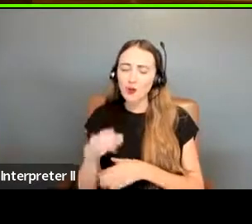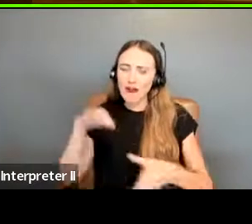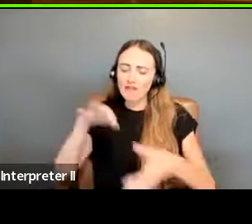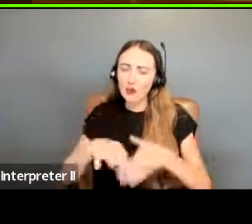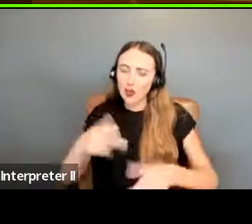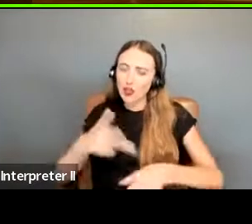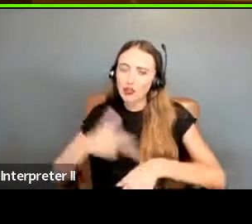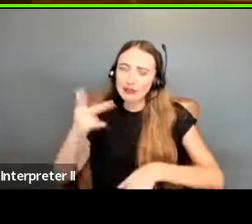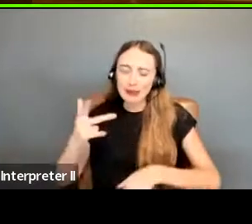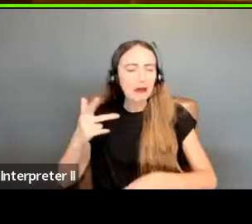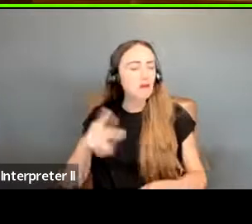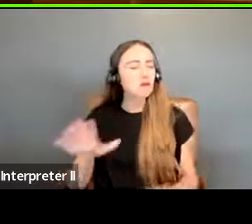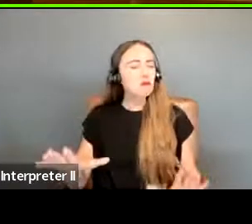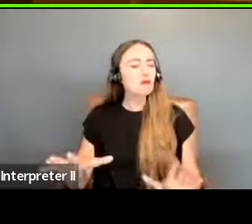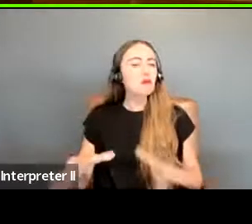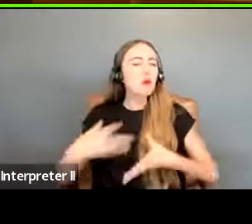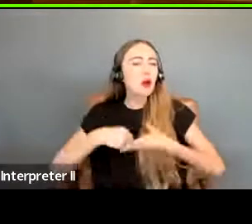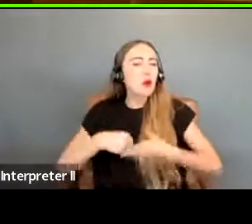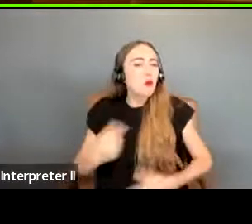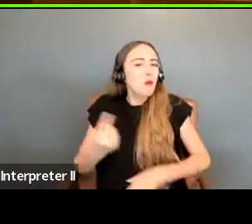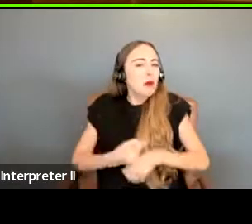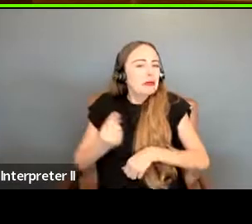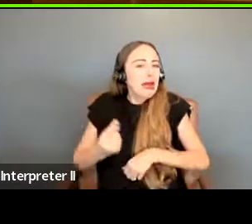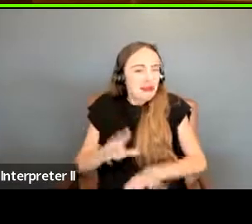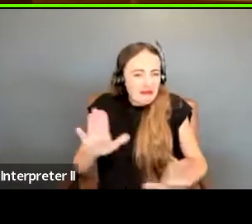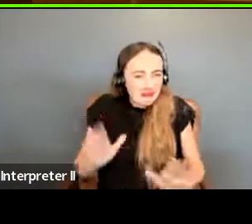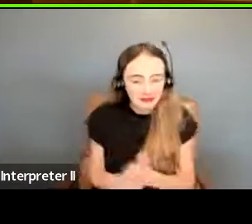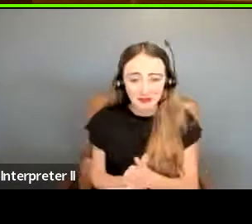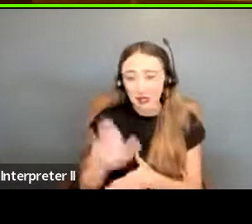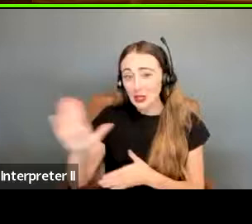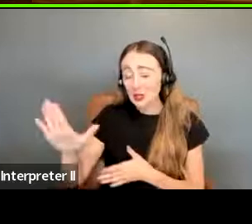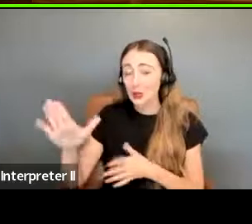once. Your connection was a little